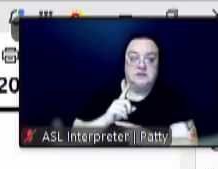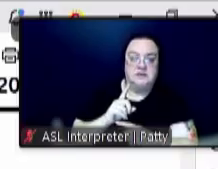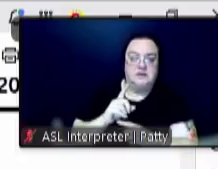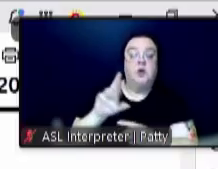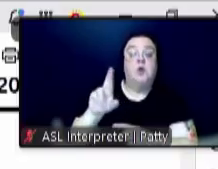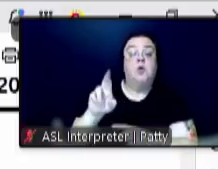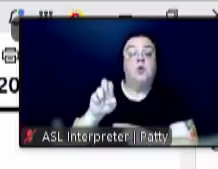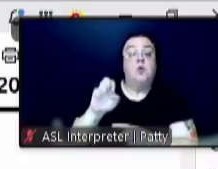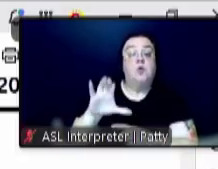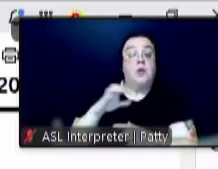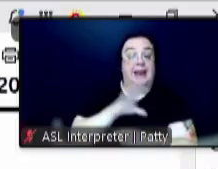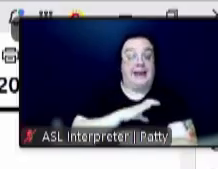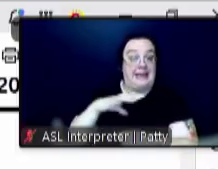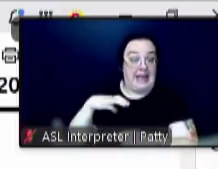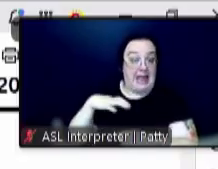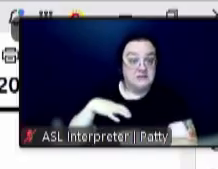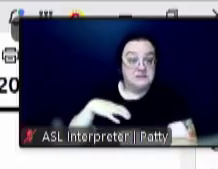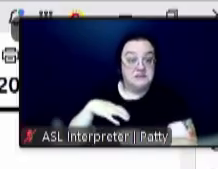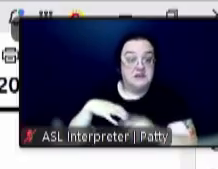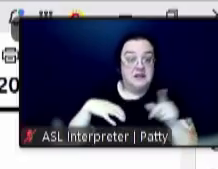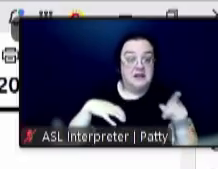Their actuals seem very low